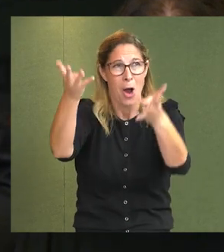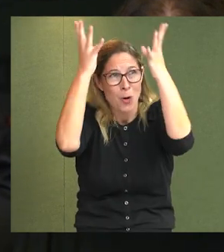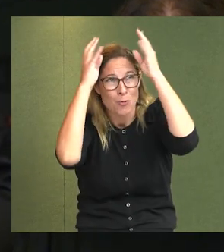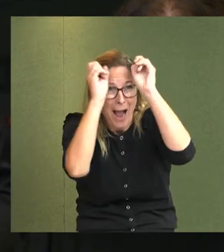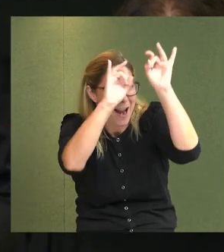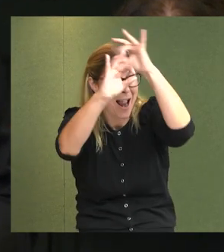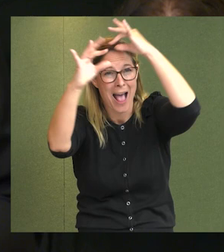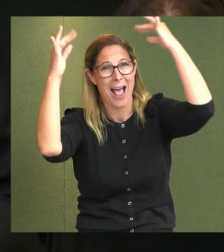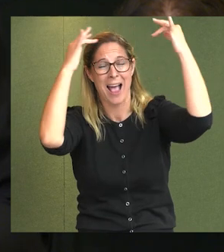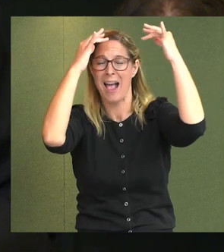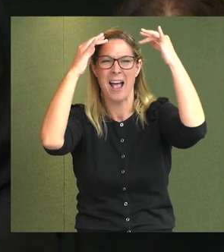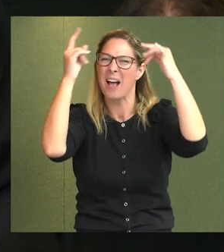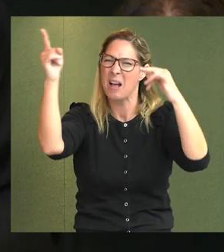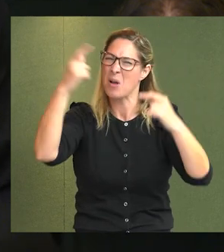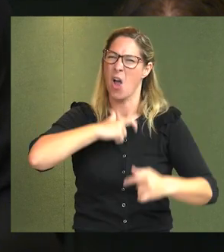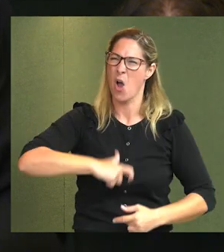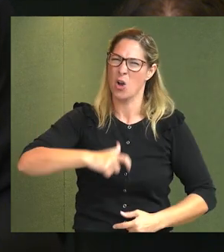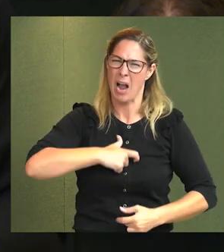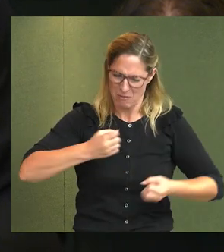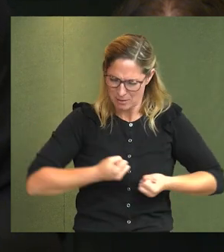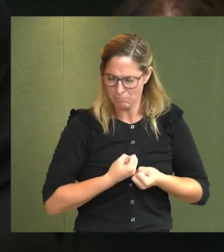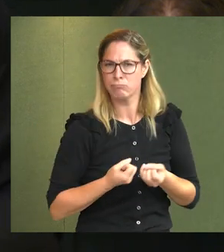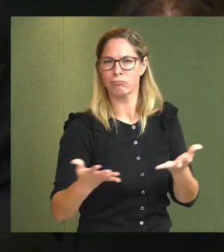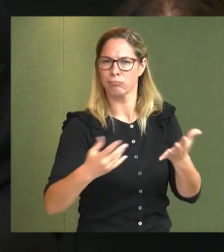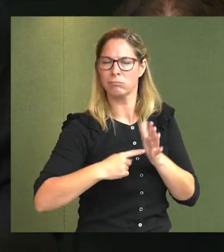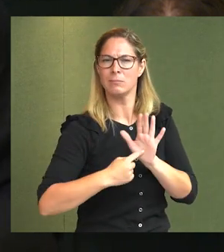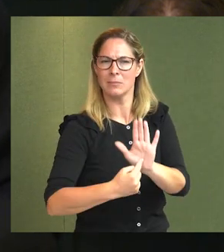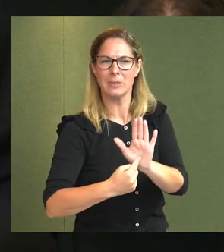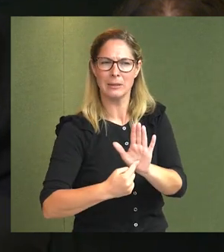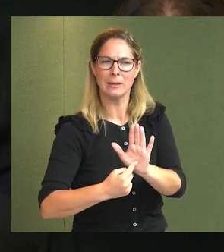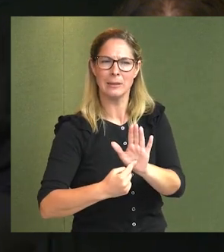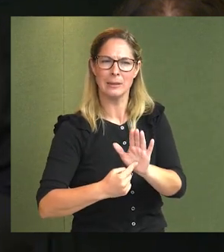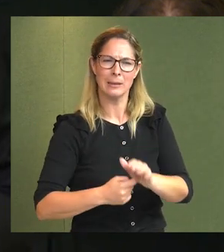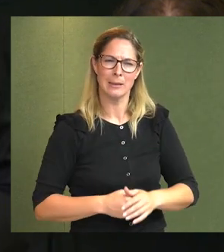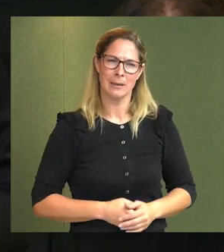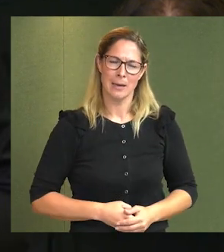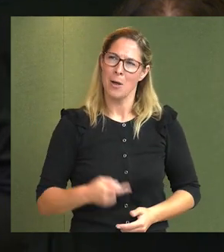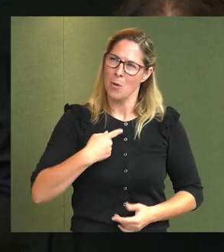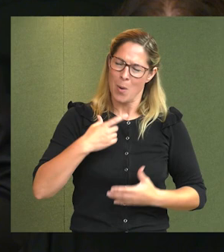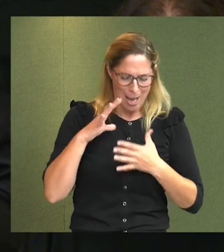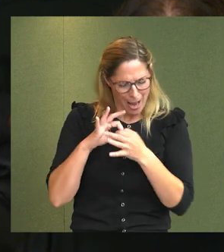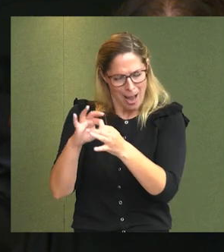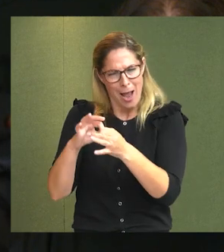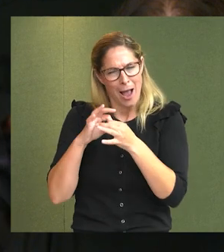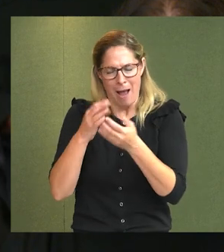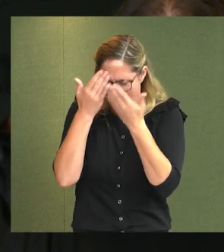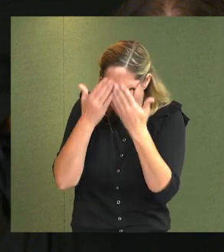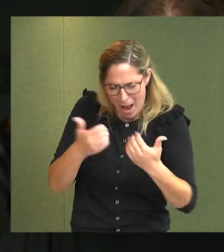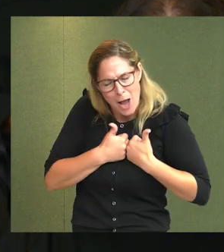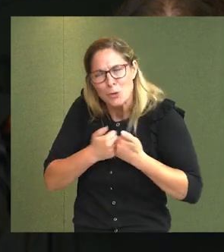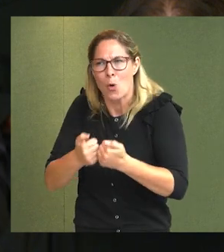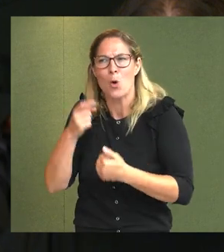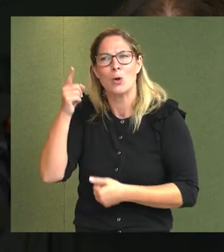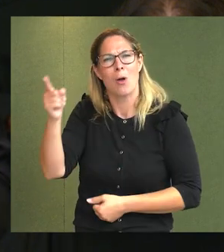that adorned her rather than the crown adorning her. It's often said that money and fame corrupt, but the truth